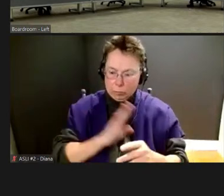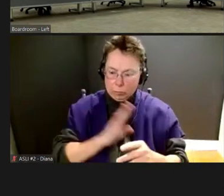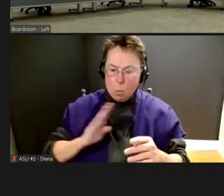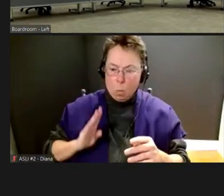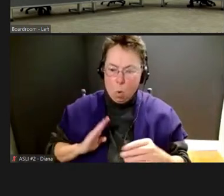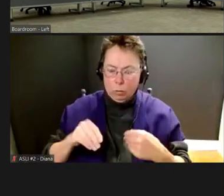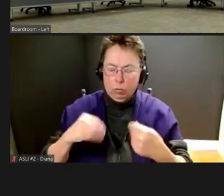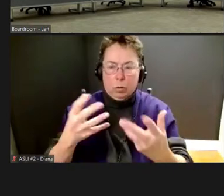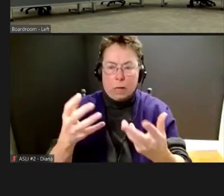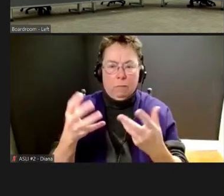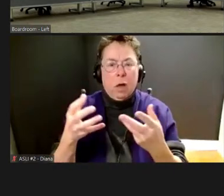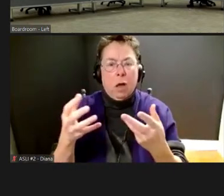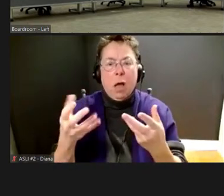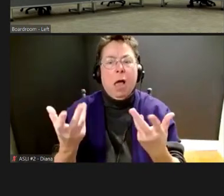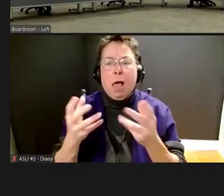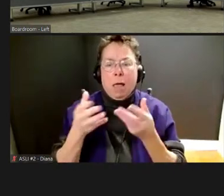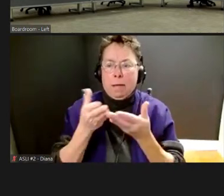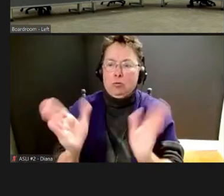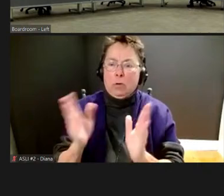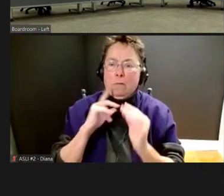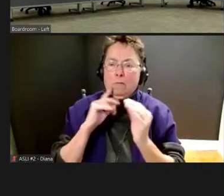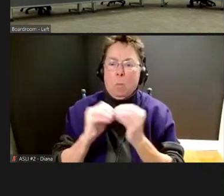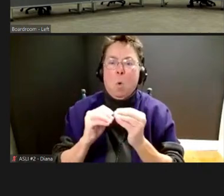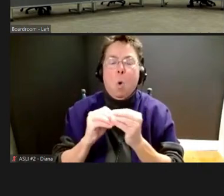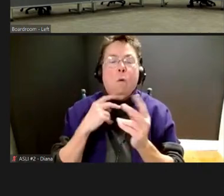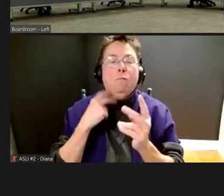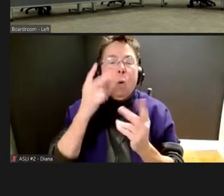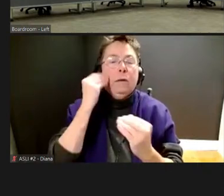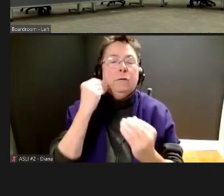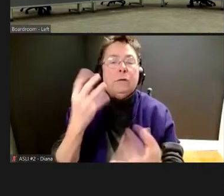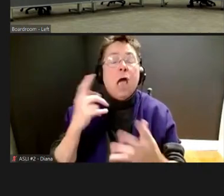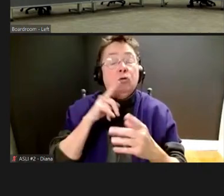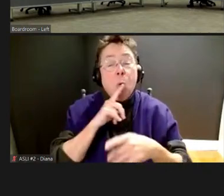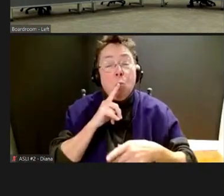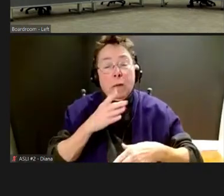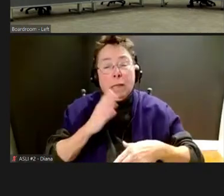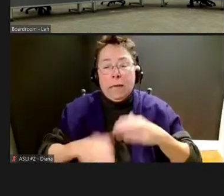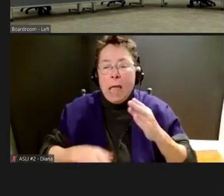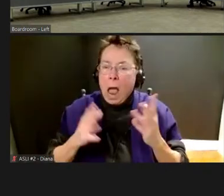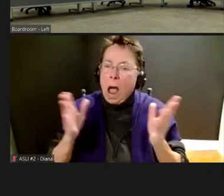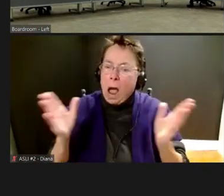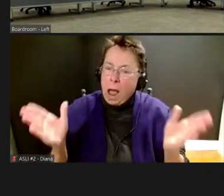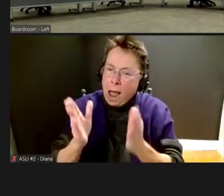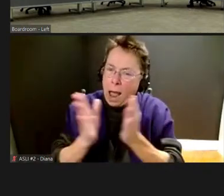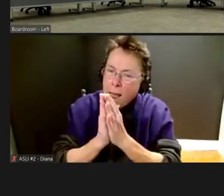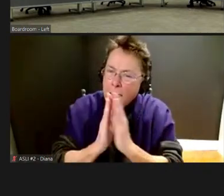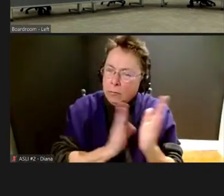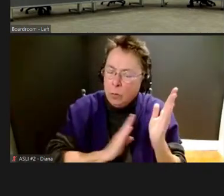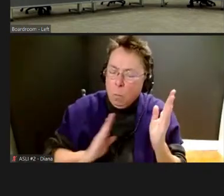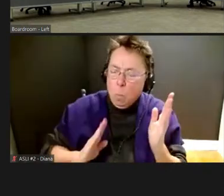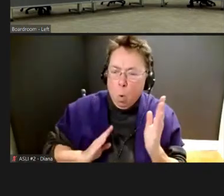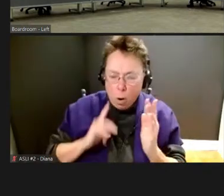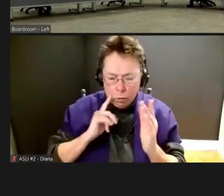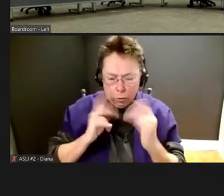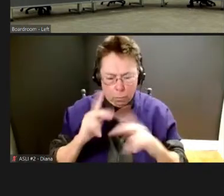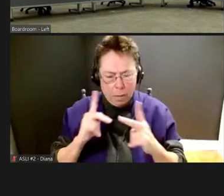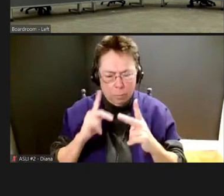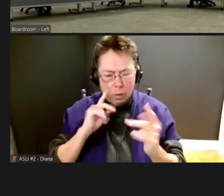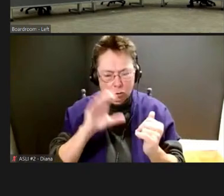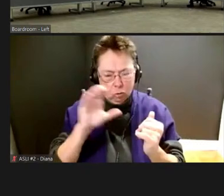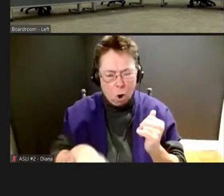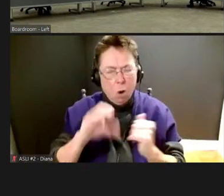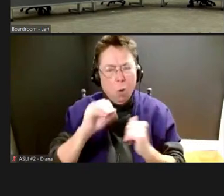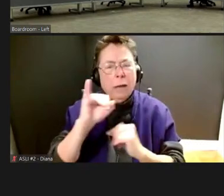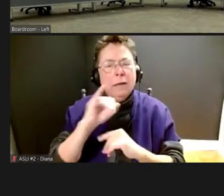hope it can be restored as quickly as possible. In conclusion, I urge the board to carry out their duties to the people of Chicago and Illinois. You have